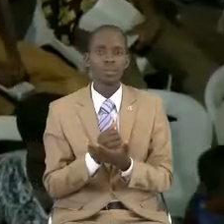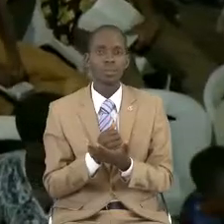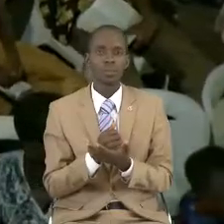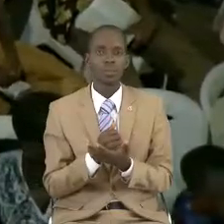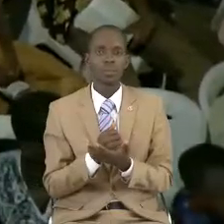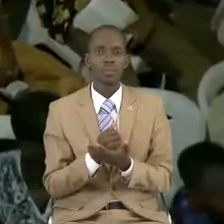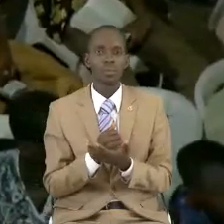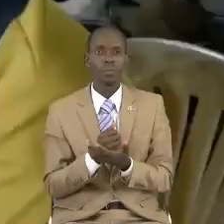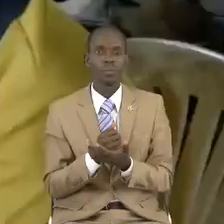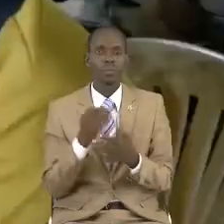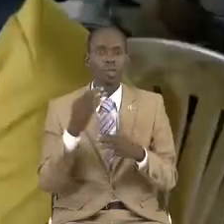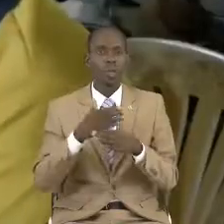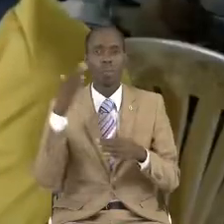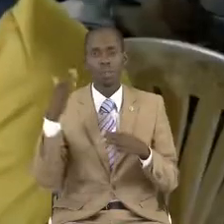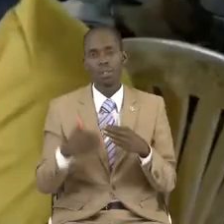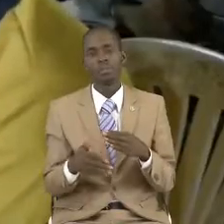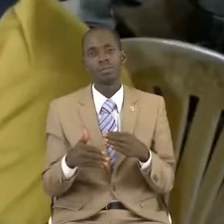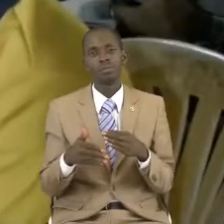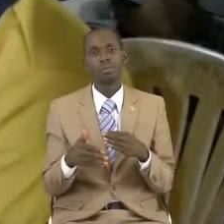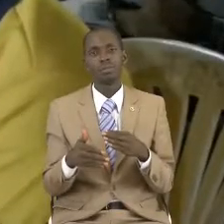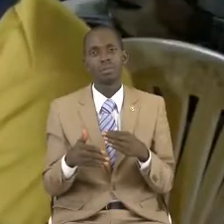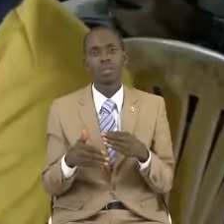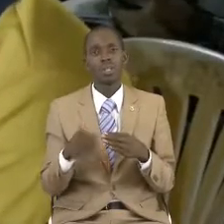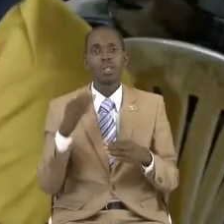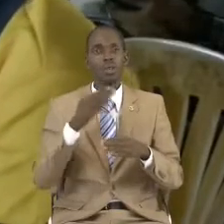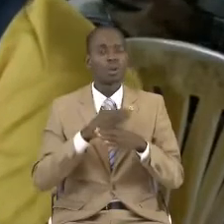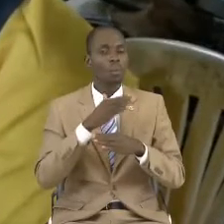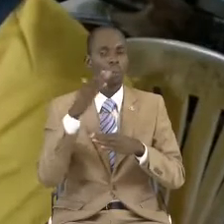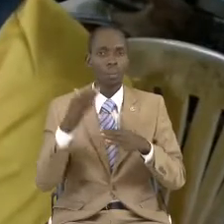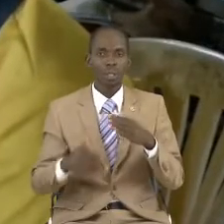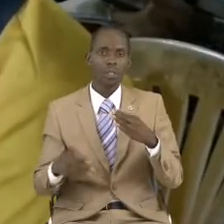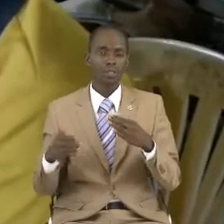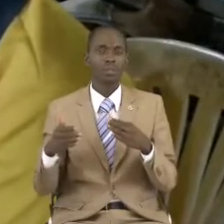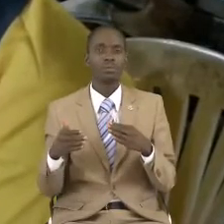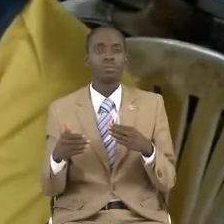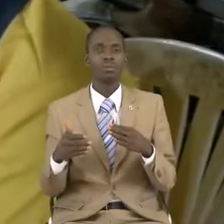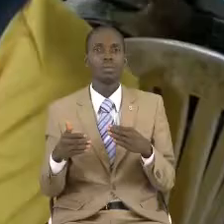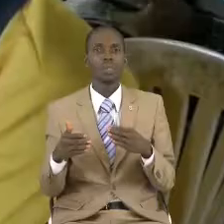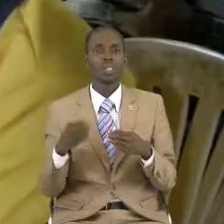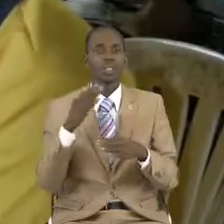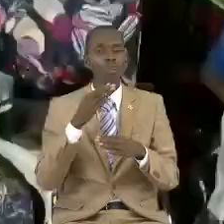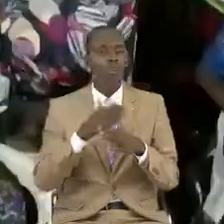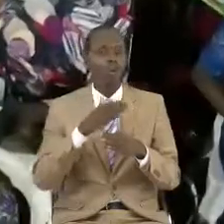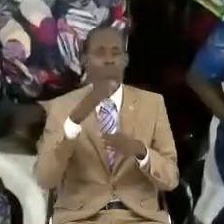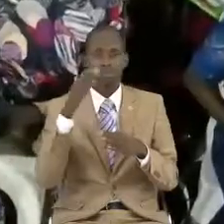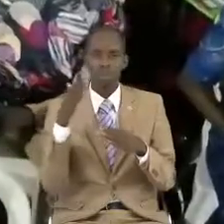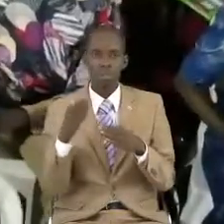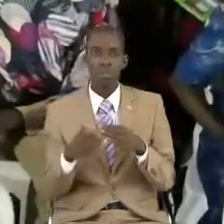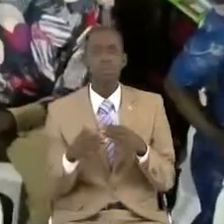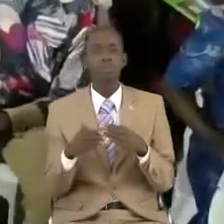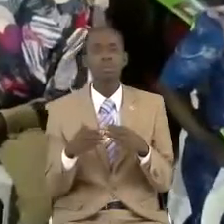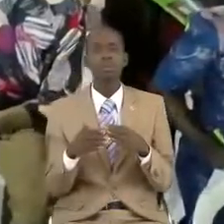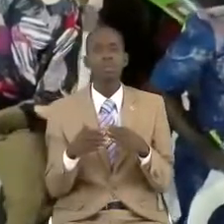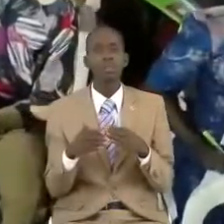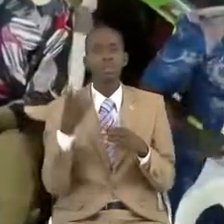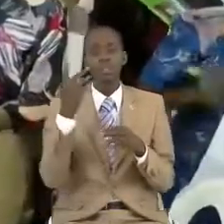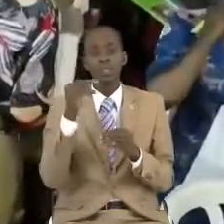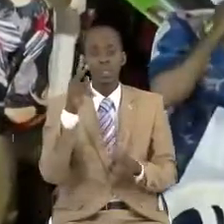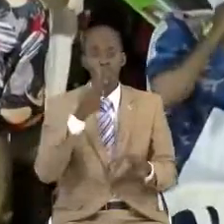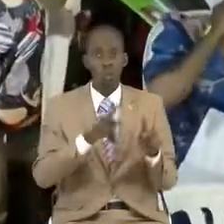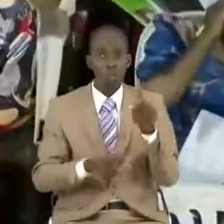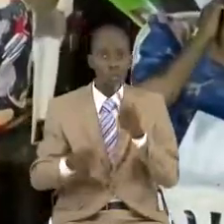complete complete complete the people will